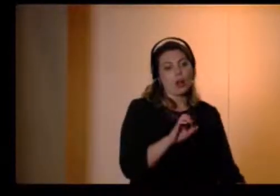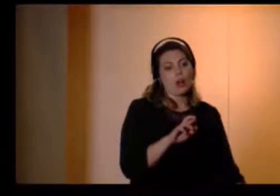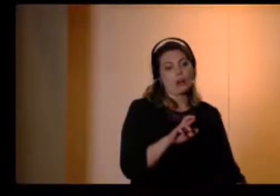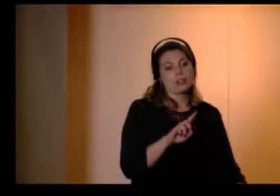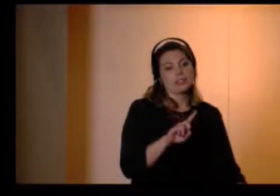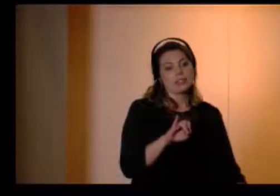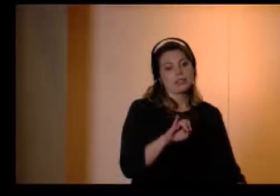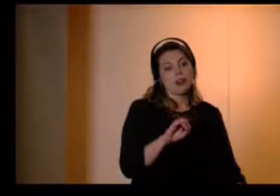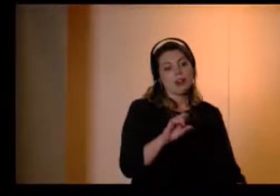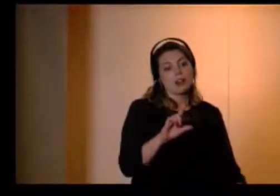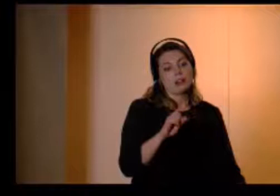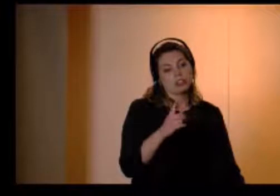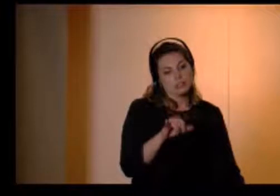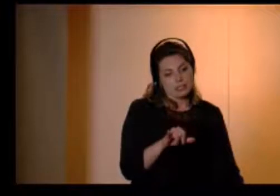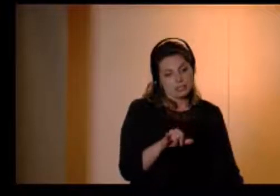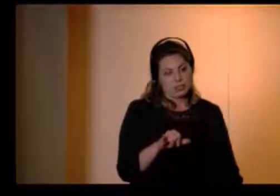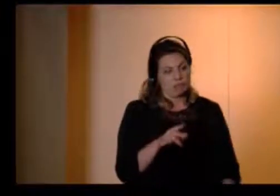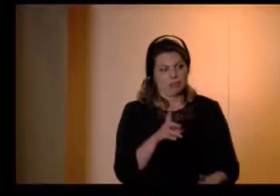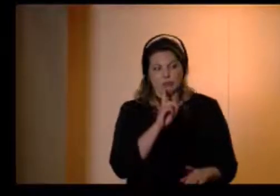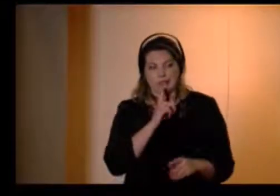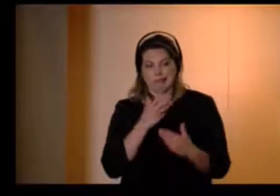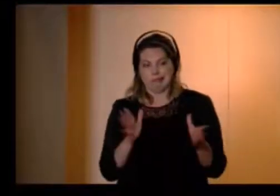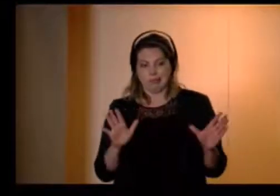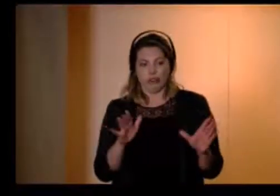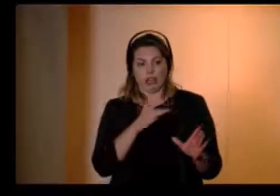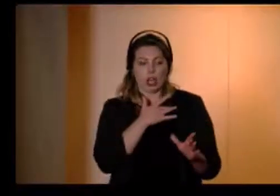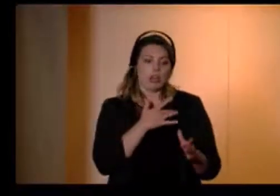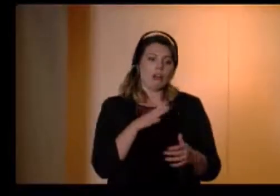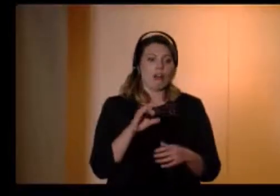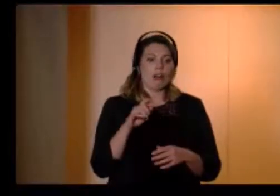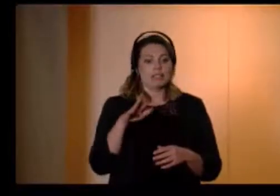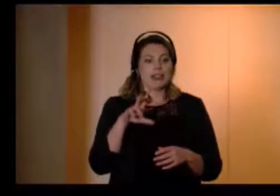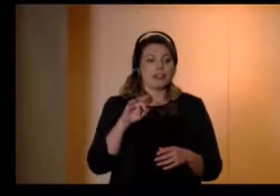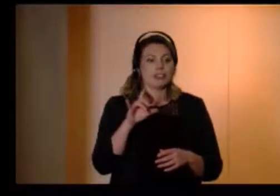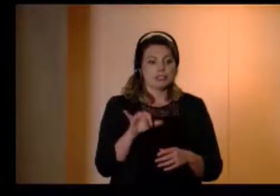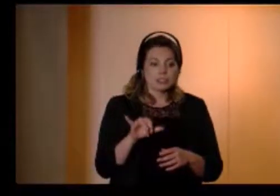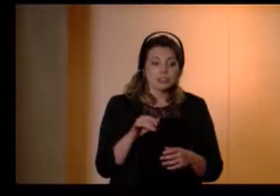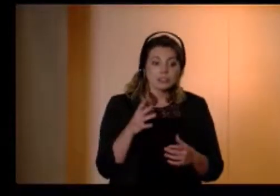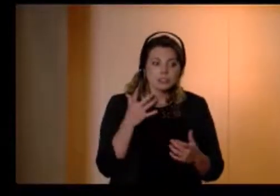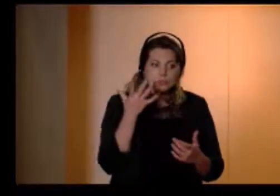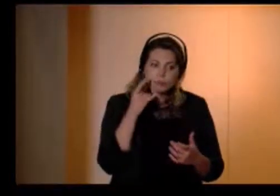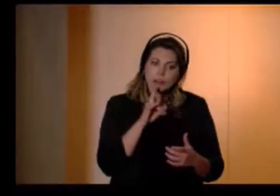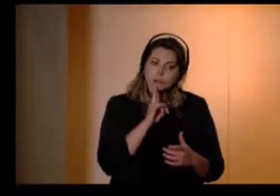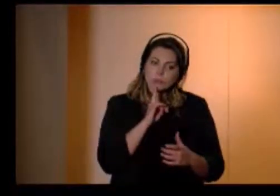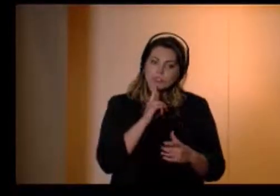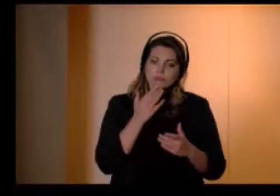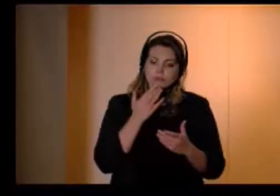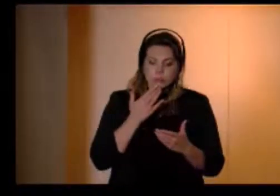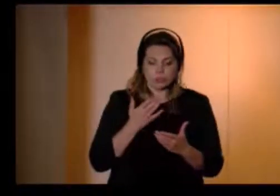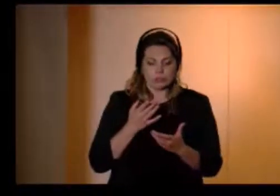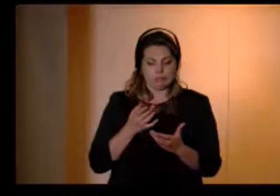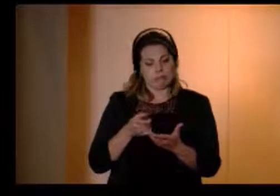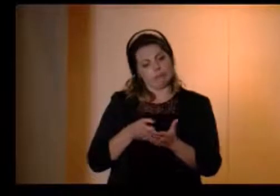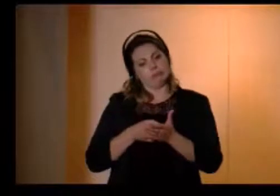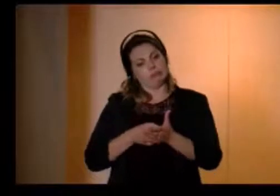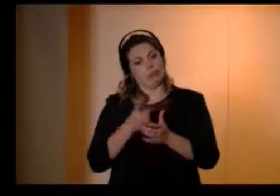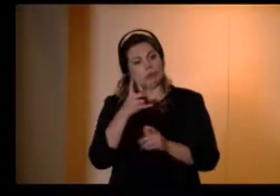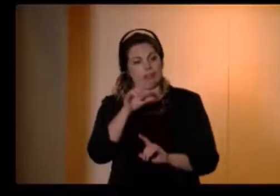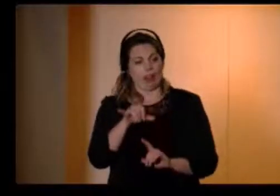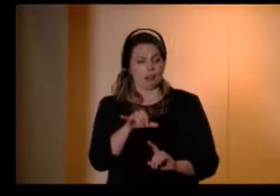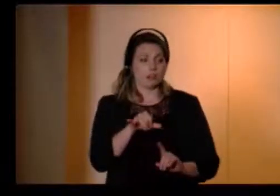general, because those structures lend themselves really well to being a 3D print, where